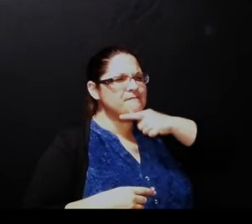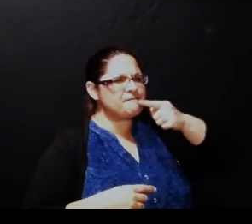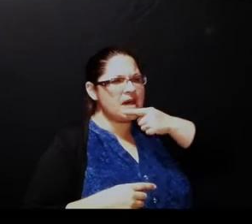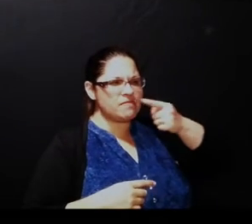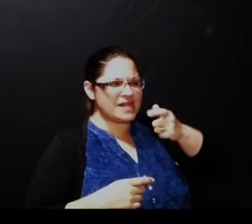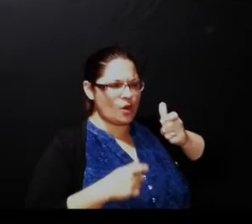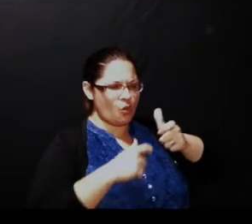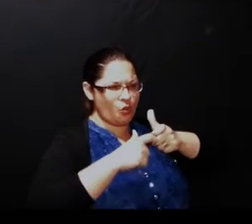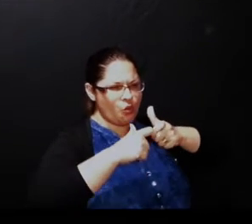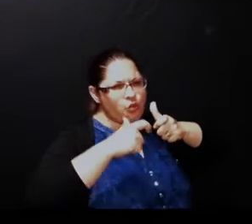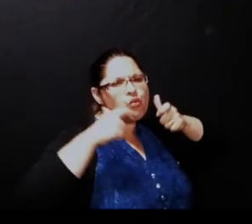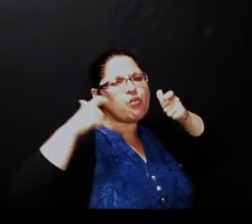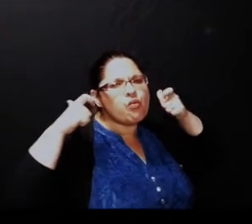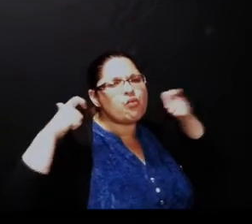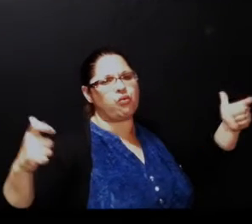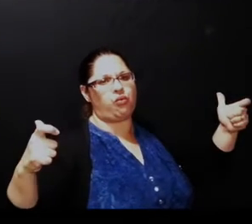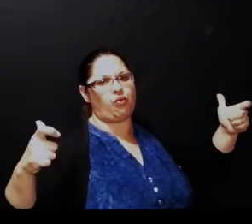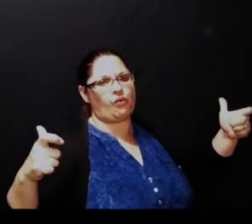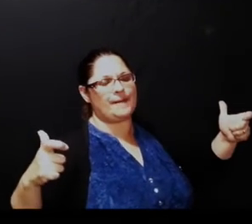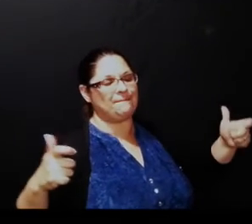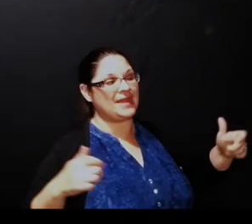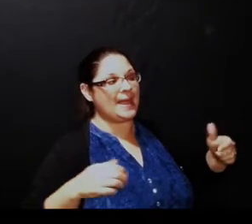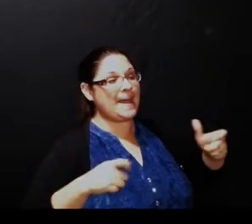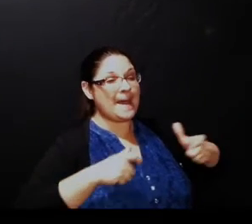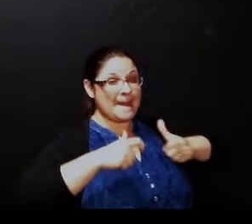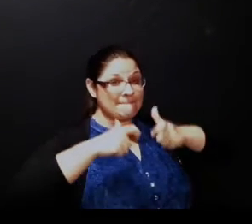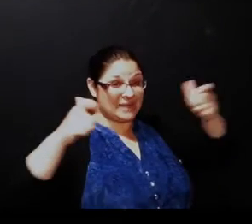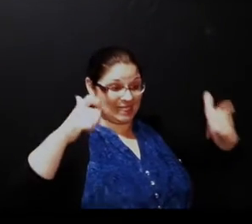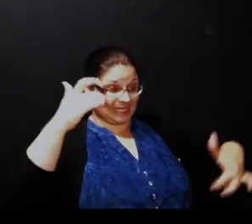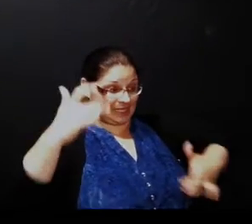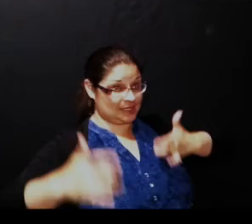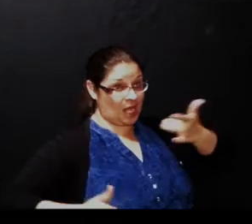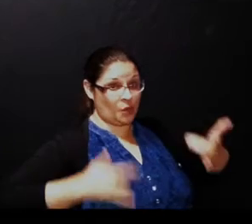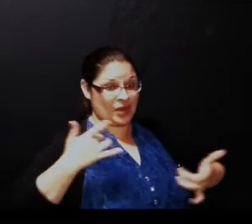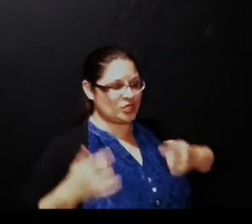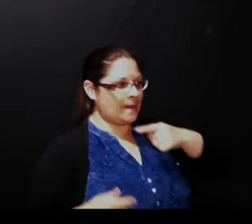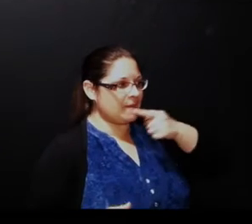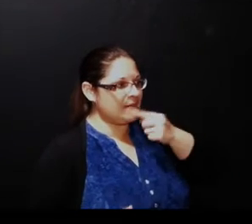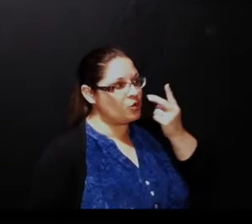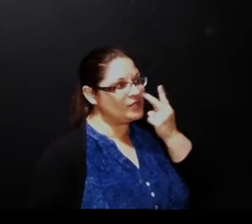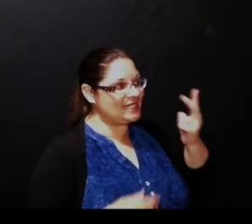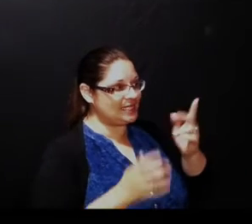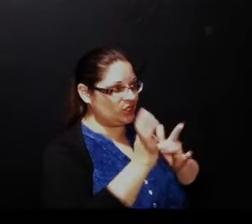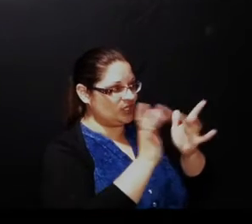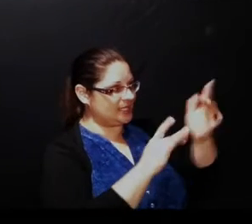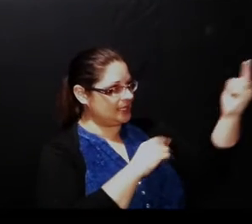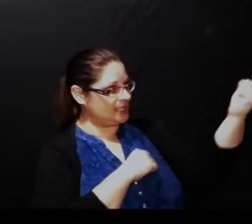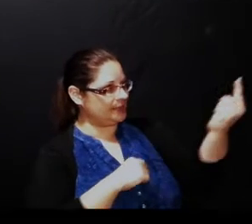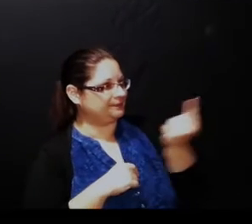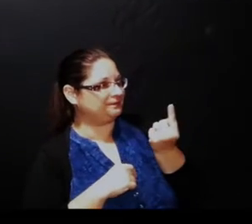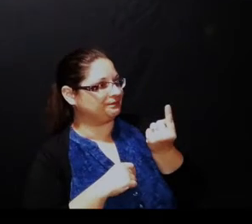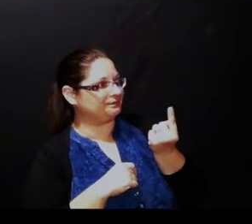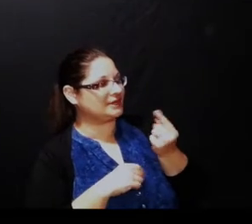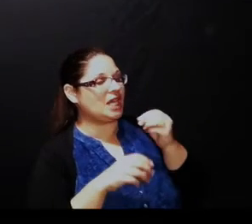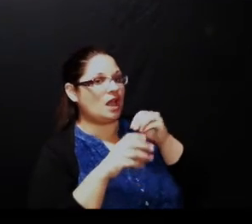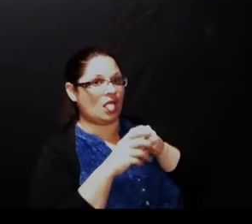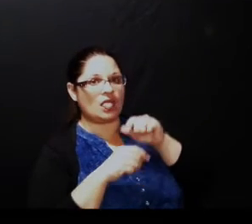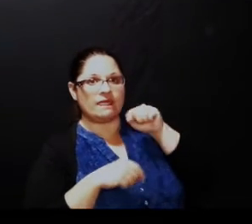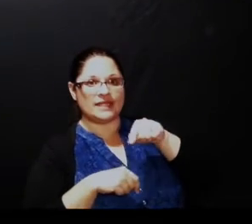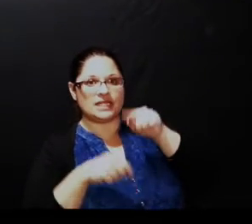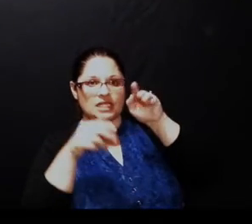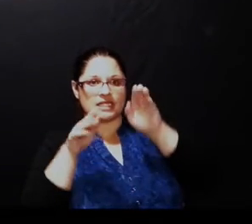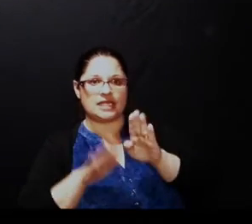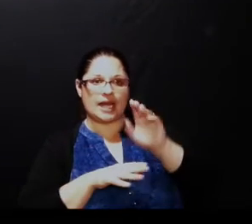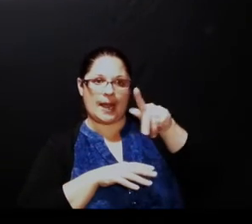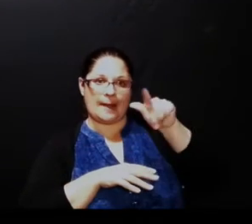Jesus' ministry in all of the Bible. The greatest celebration of Jesus as the Son of God is contained right here